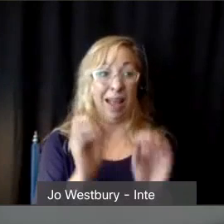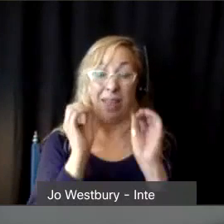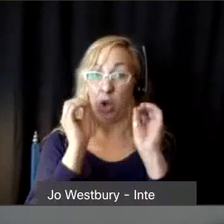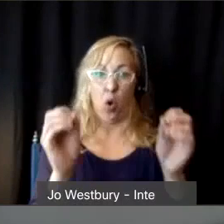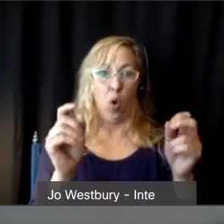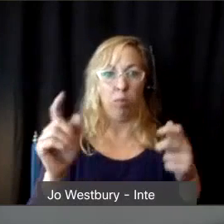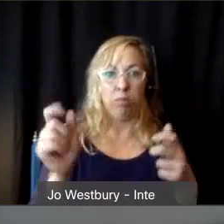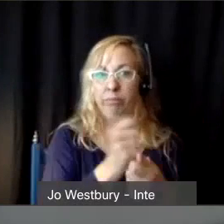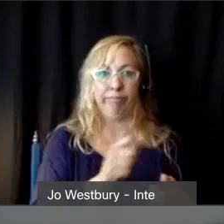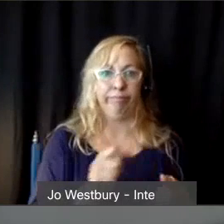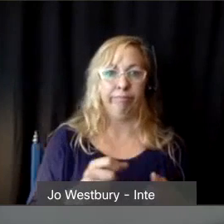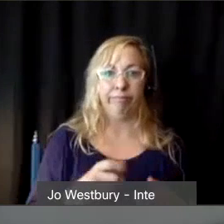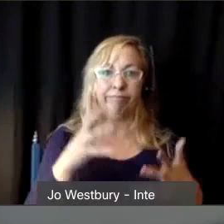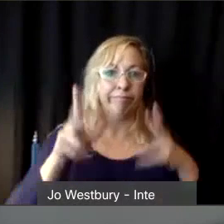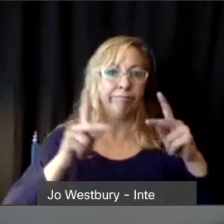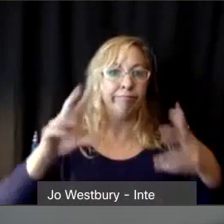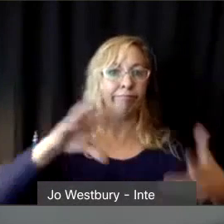unrest.